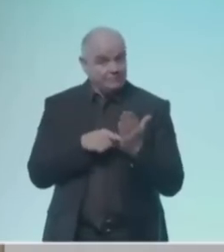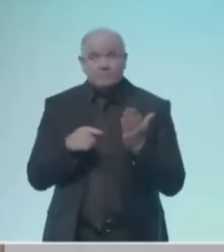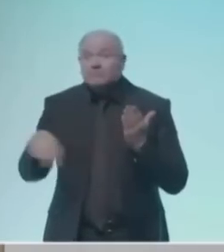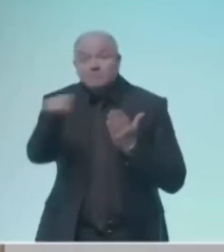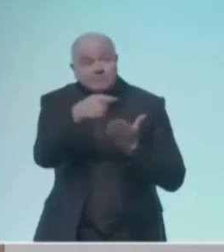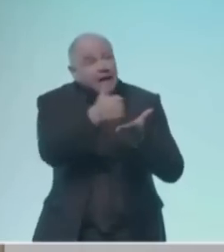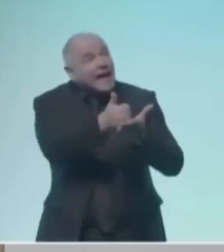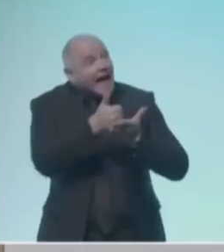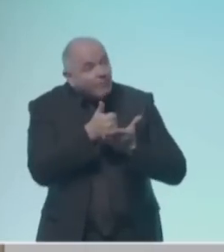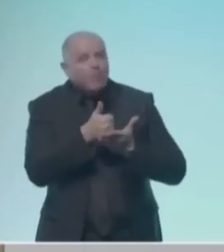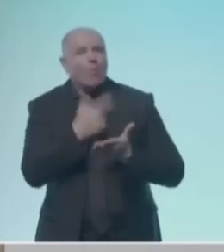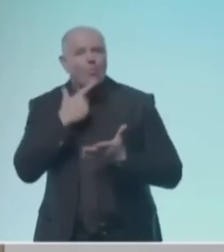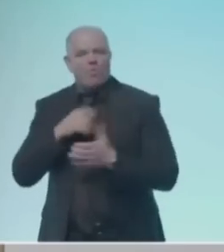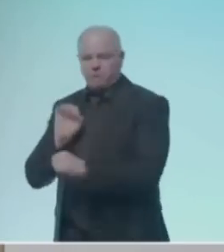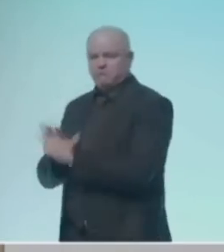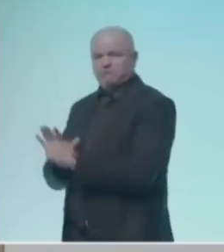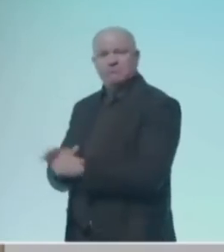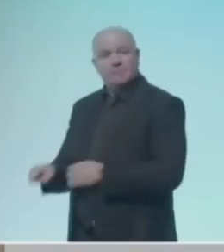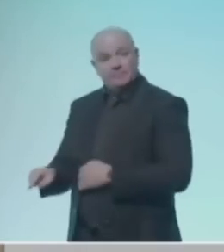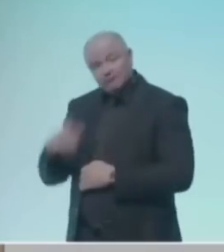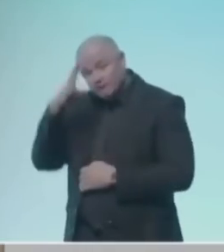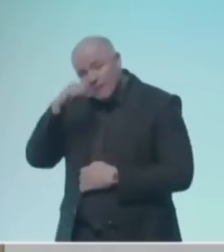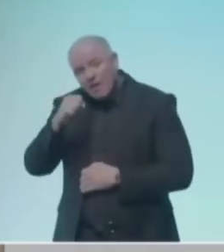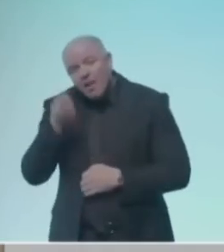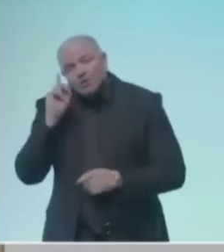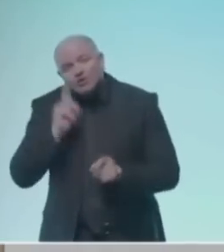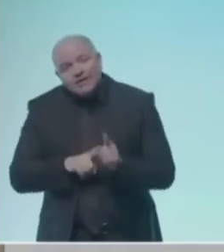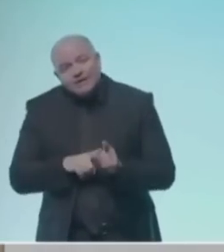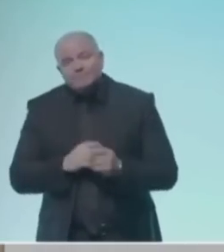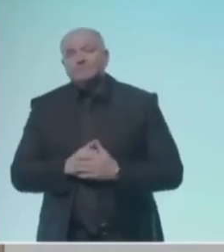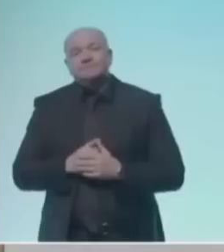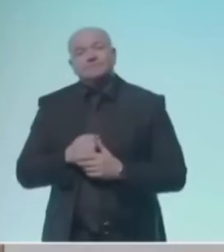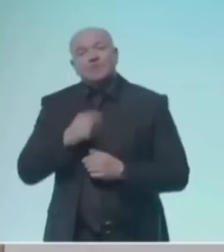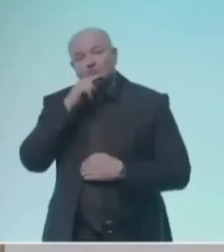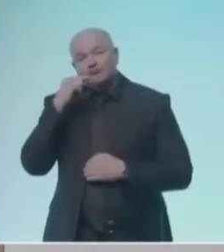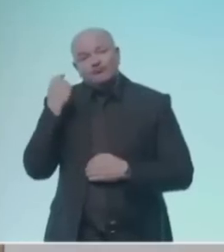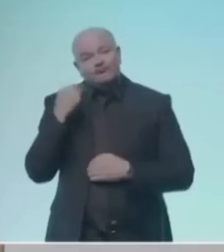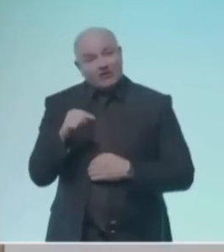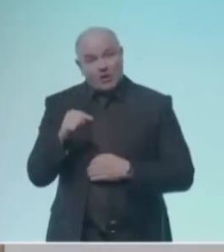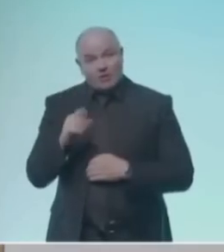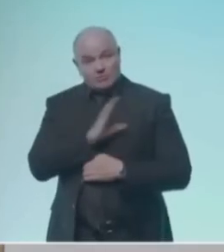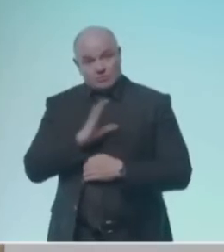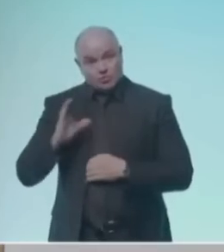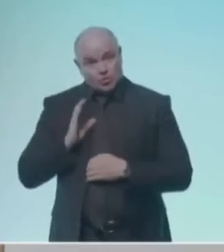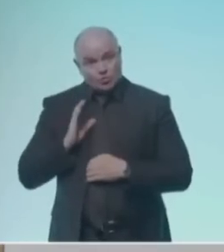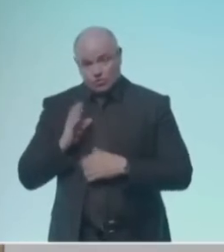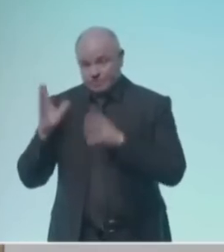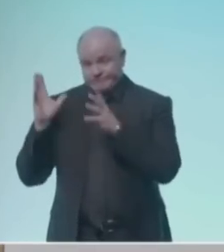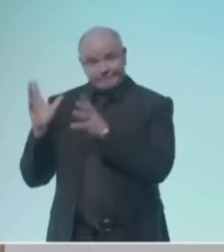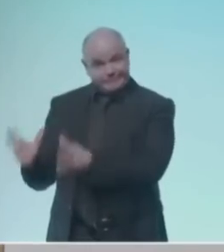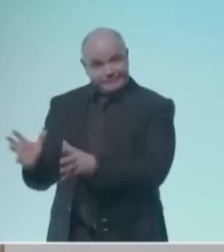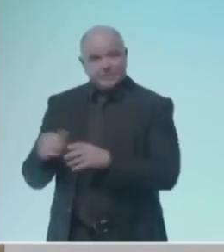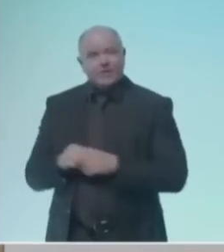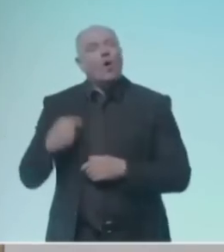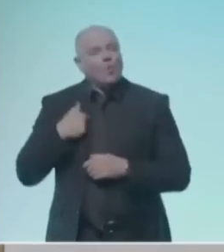we saw that Russian forces were gathering at the Ukrainian border, we declassified the information to let the world see what they